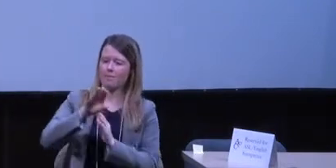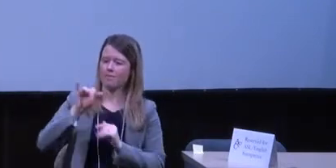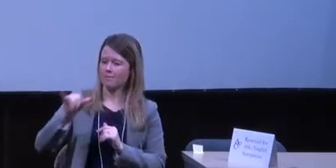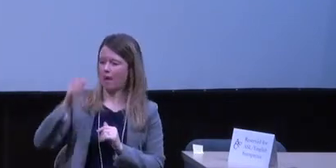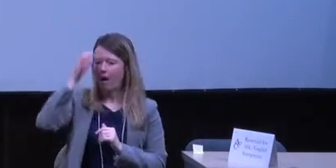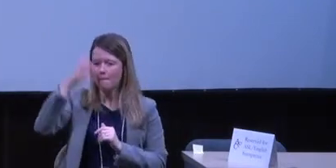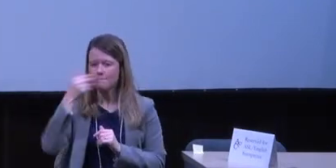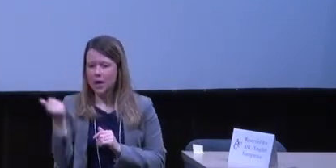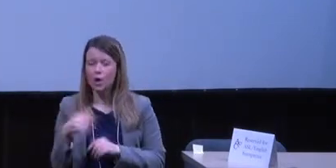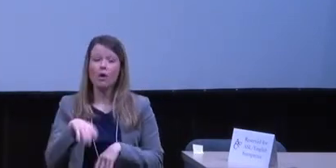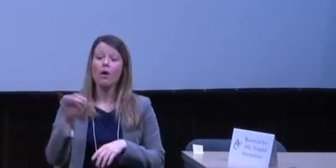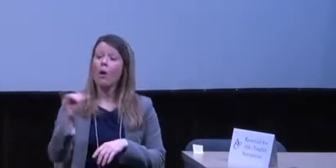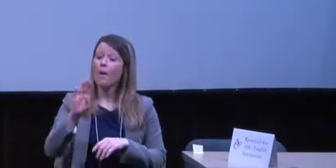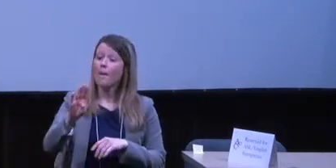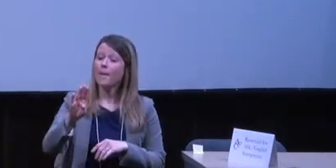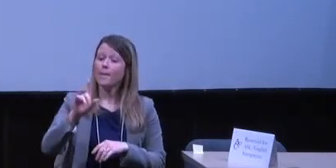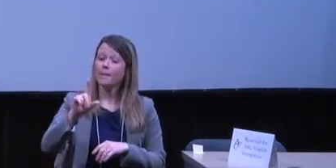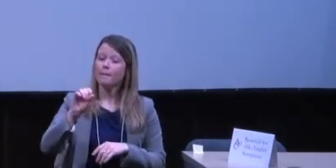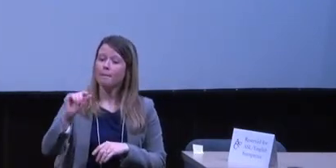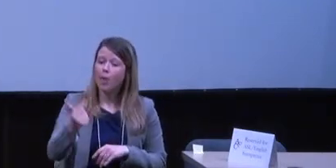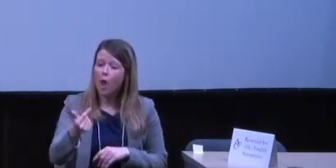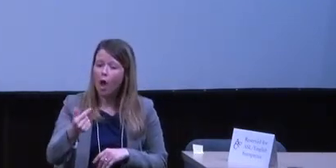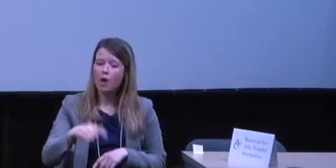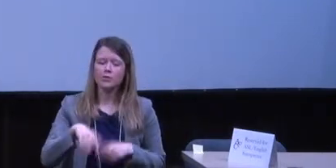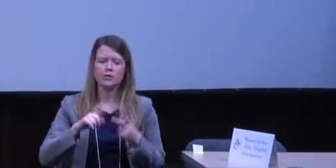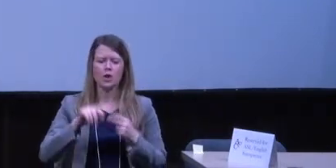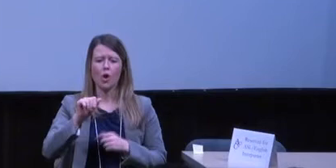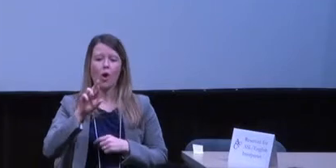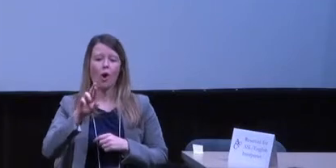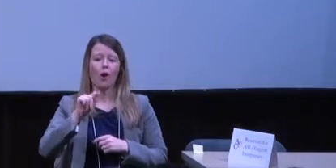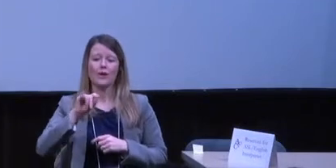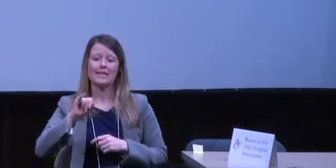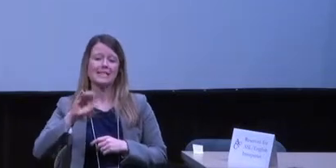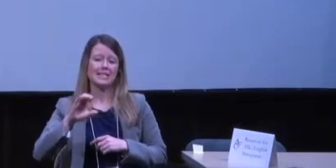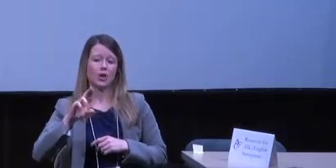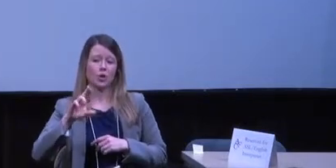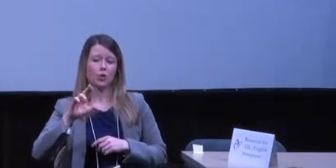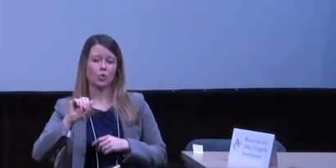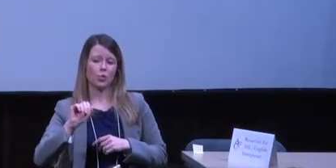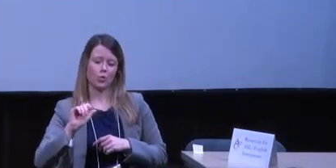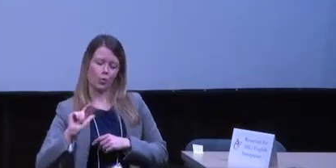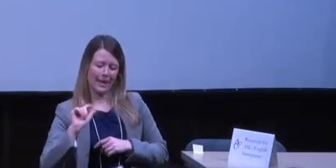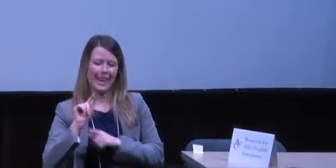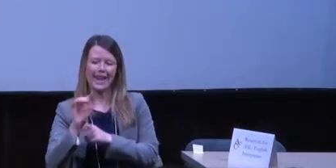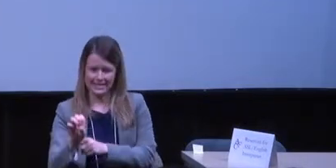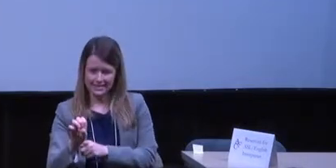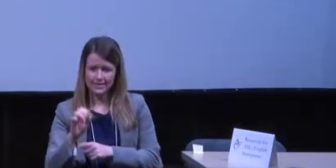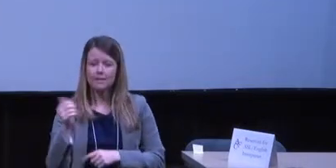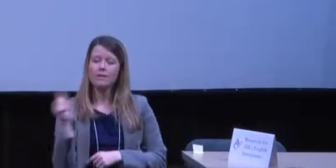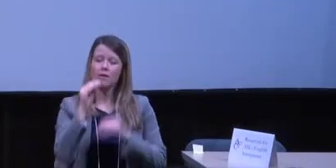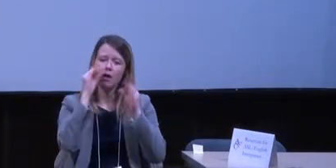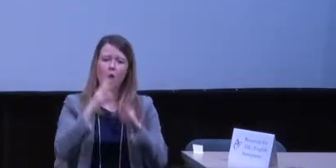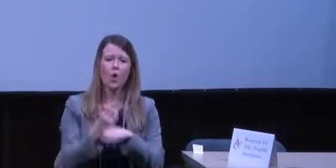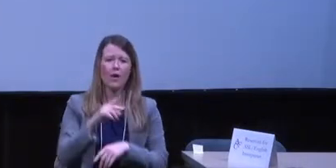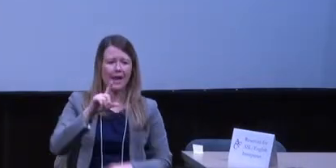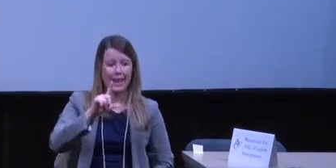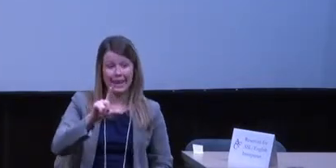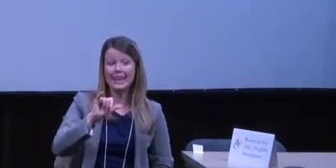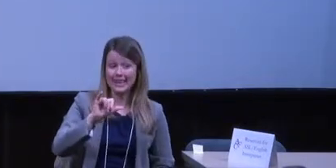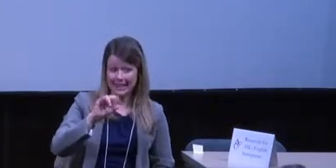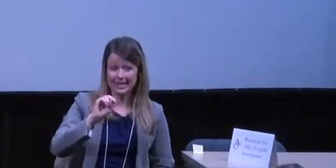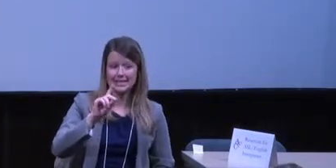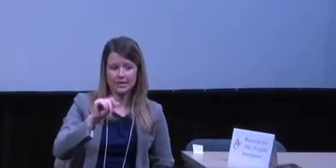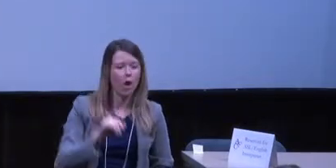Blogs. Some people use Articulate, and then some professors actually utilize Lynda. Does anybody know about